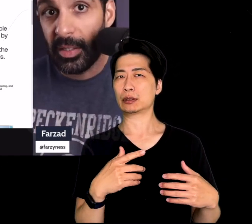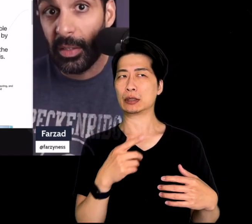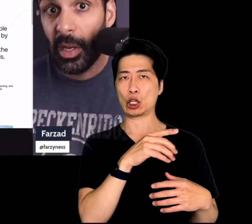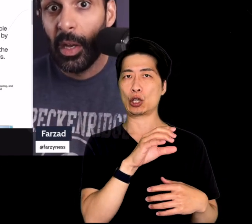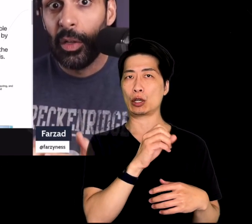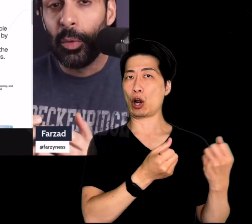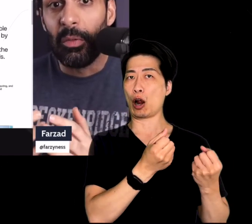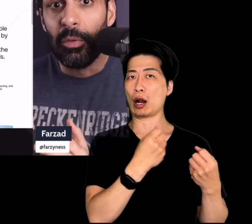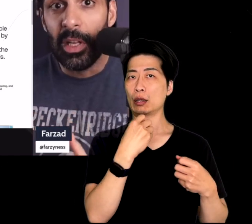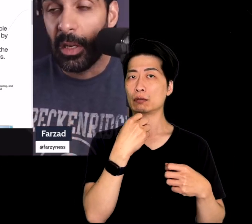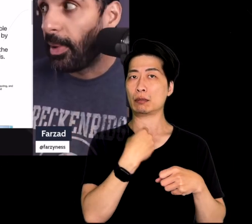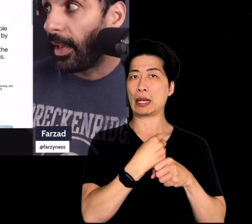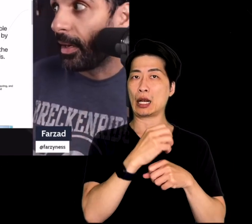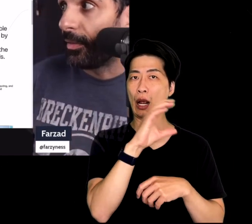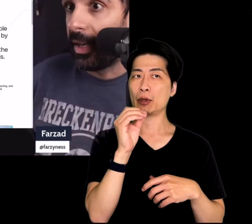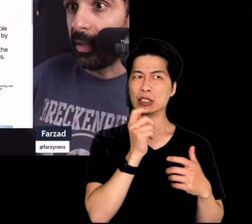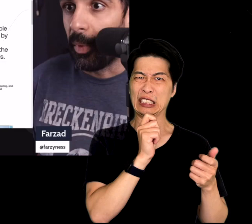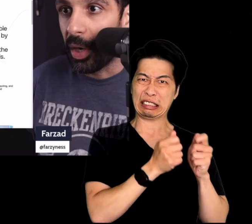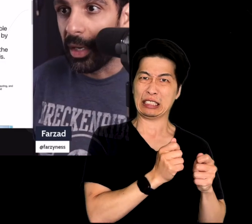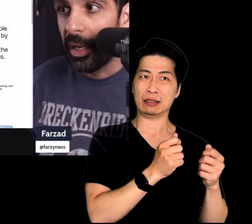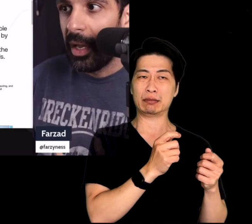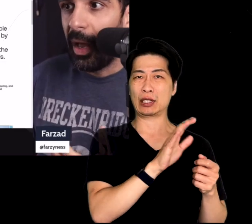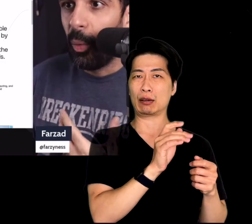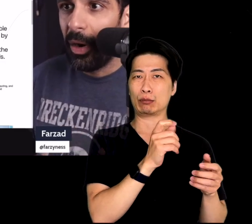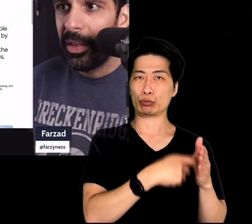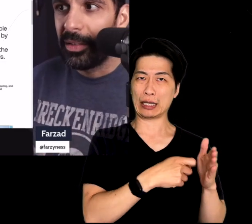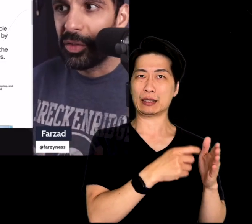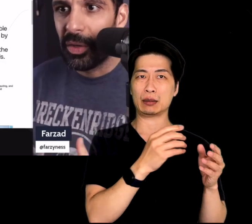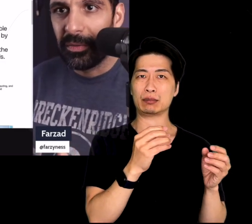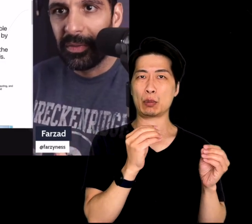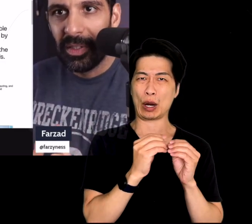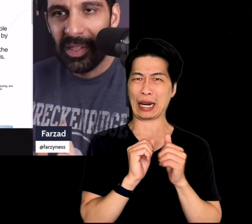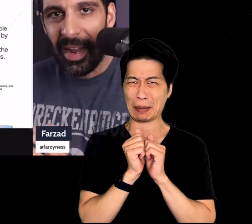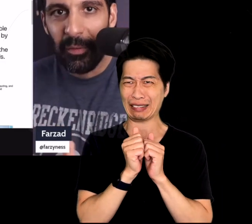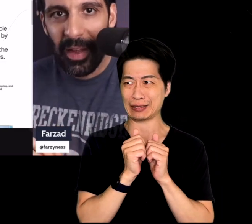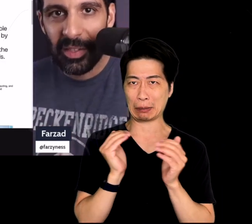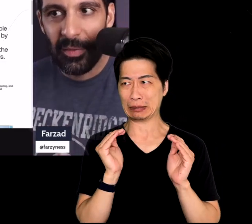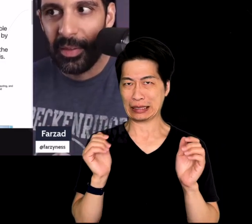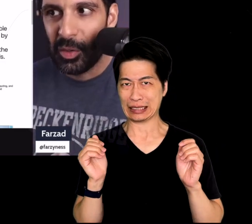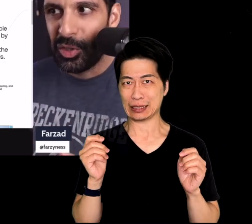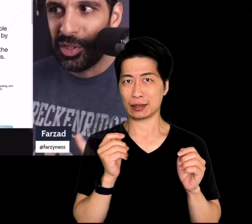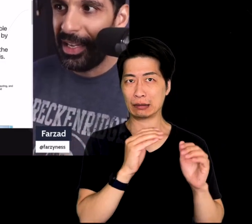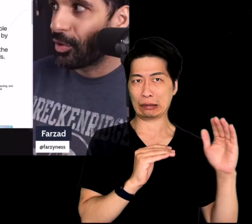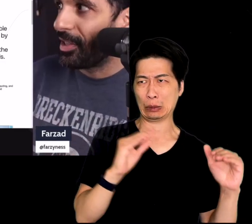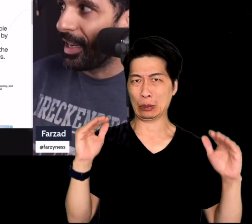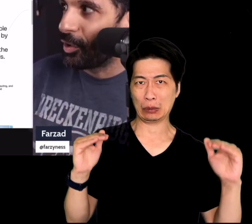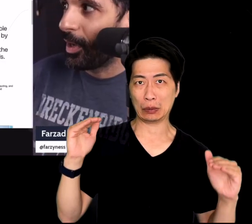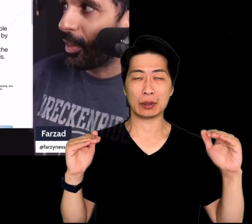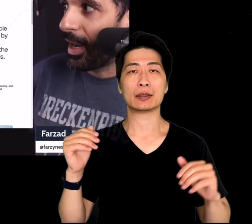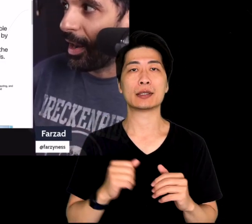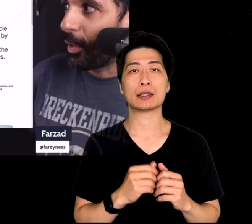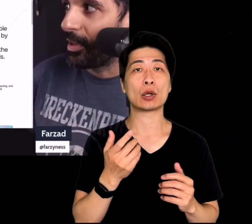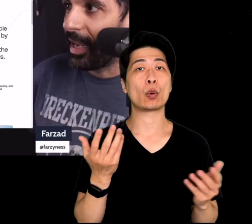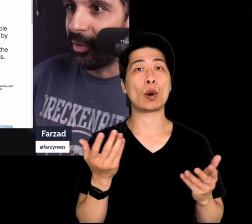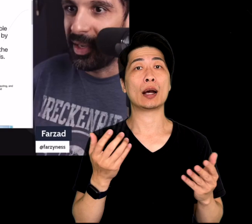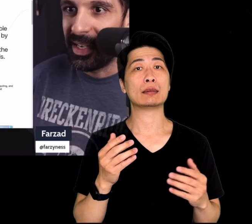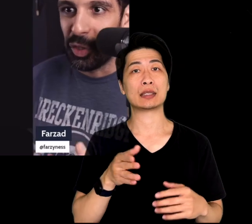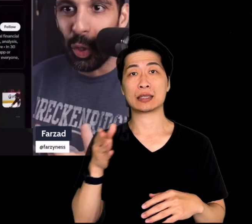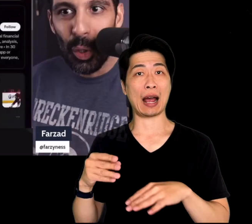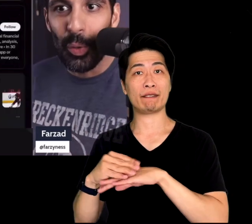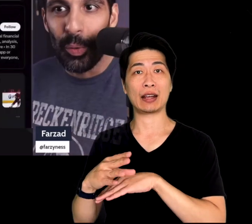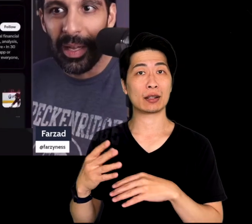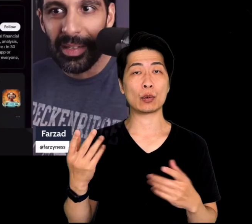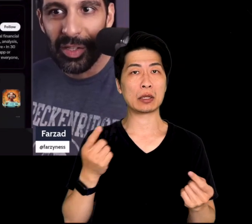their prices to be really competitive in the market. And one of the sort of side effects of this, which is interesting, I just want to kind of throw this out there